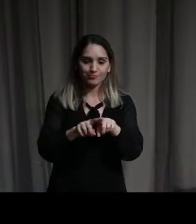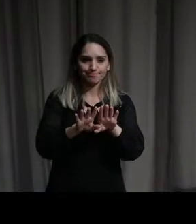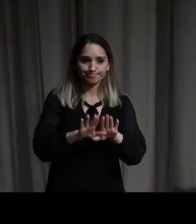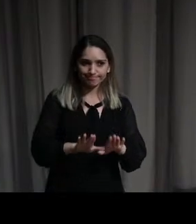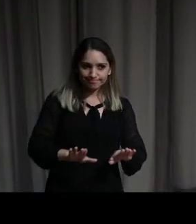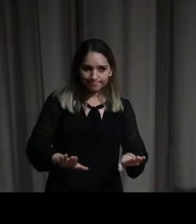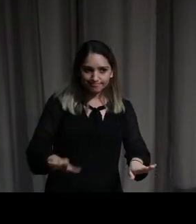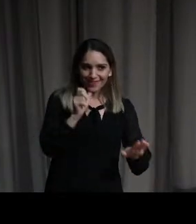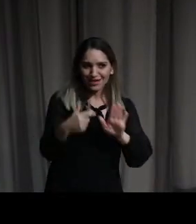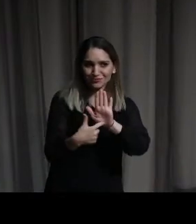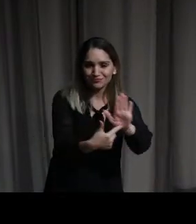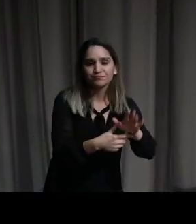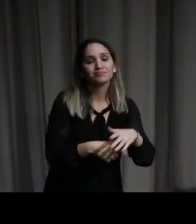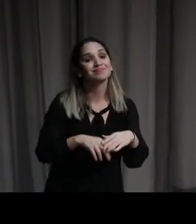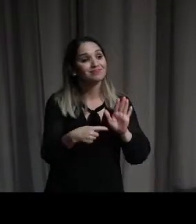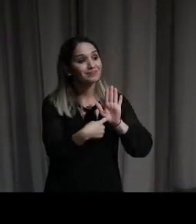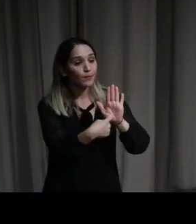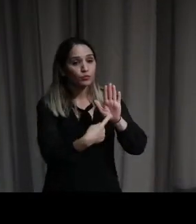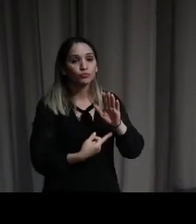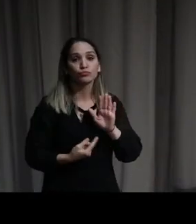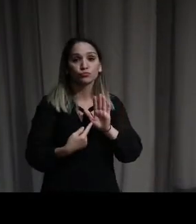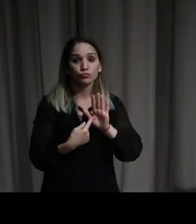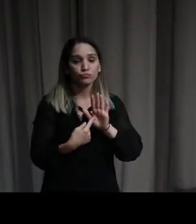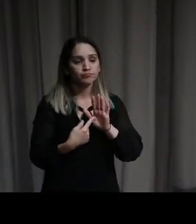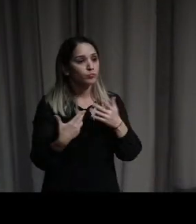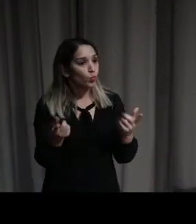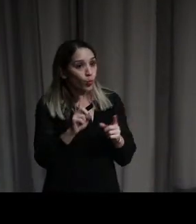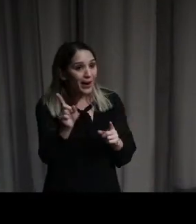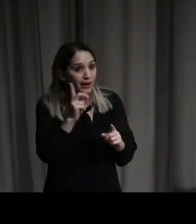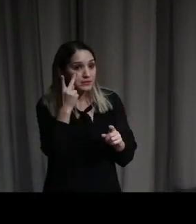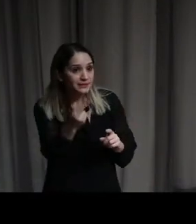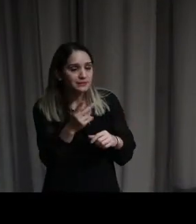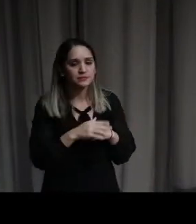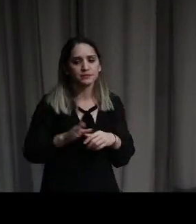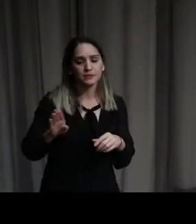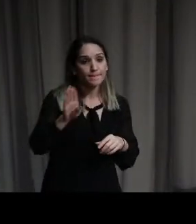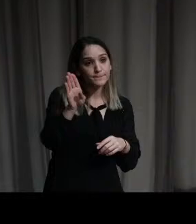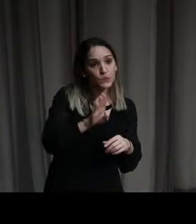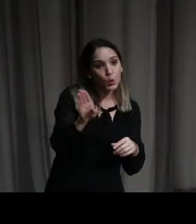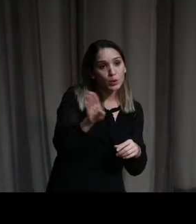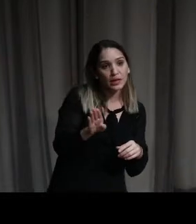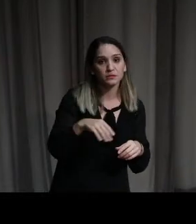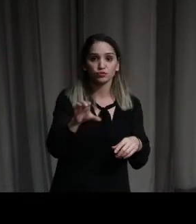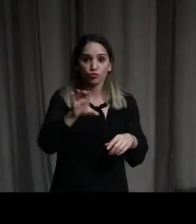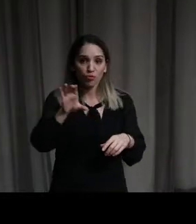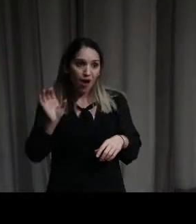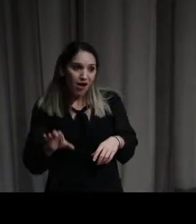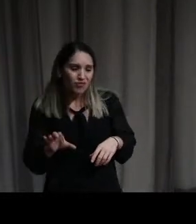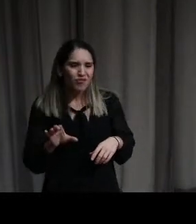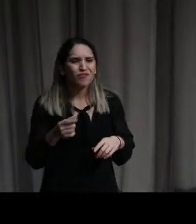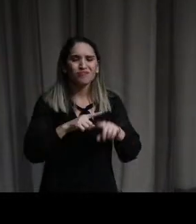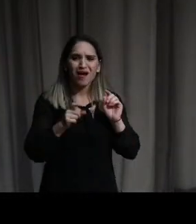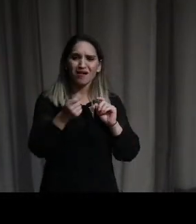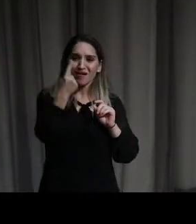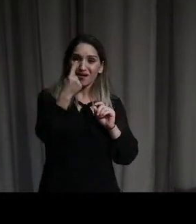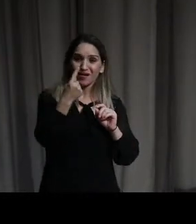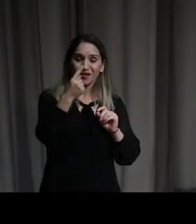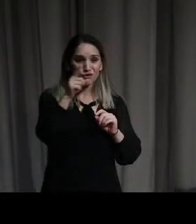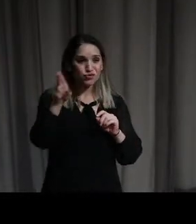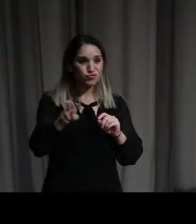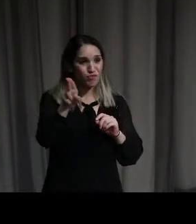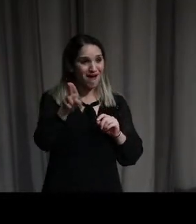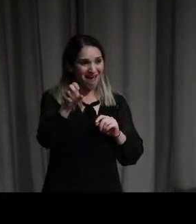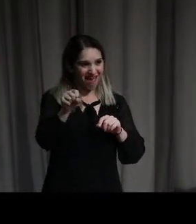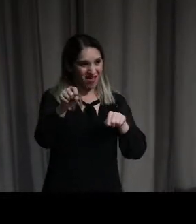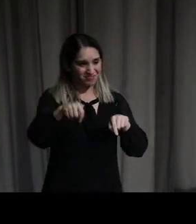Brooklyn, he was shown in Chicago, and internationally, I think for the United States, once the Cuban